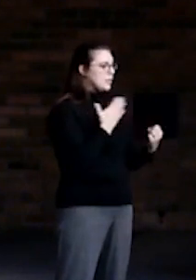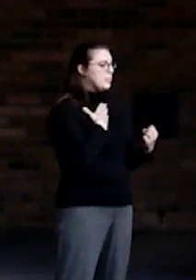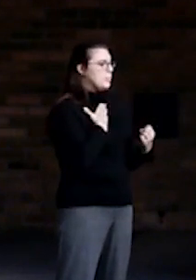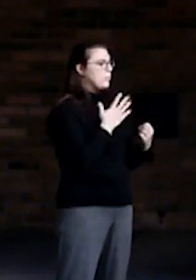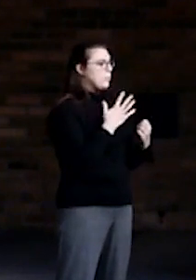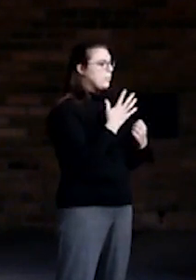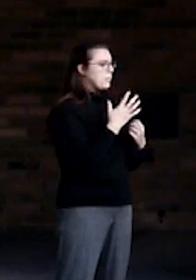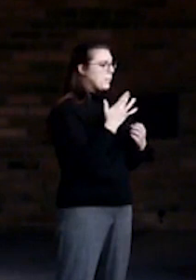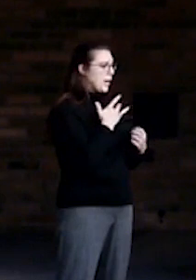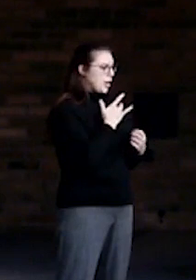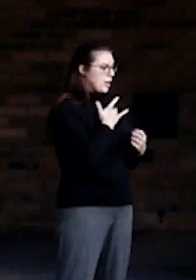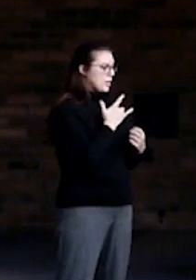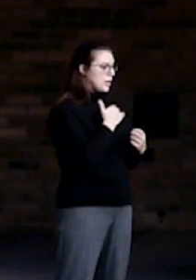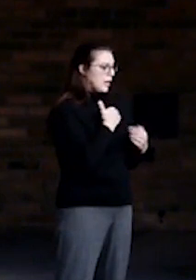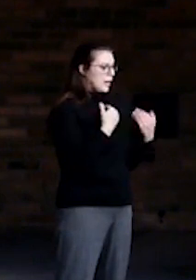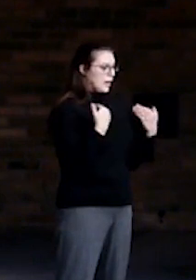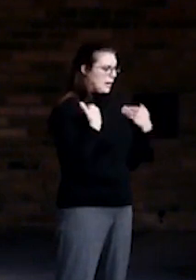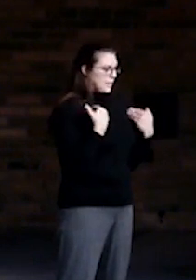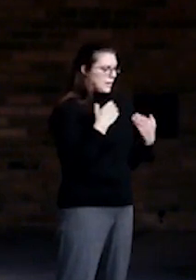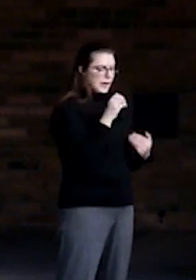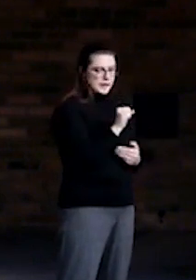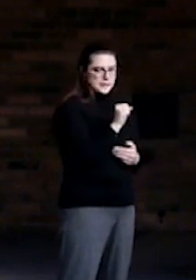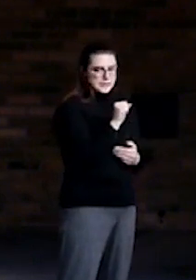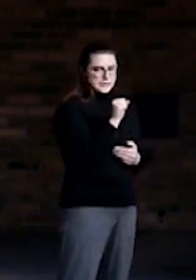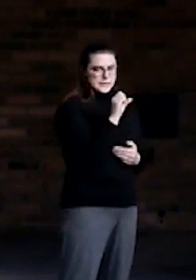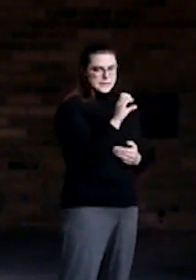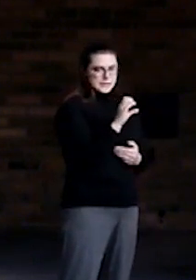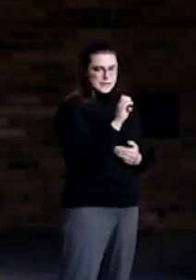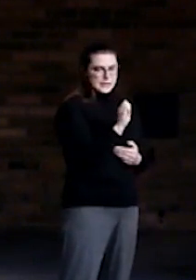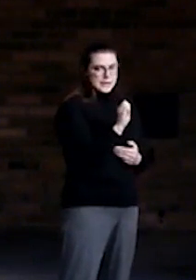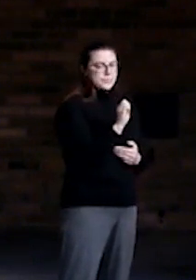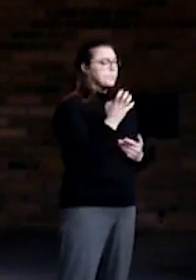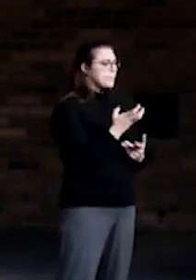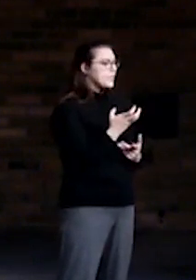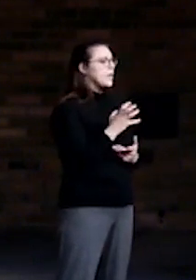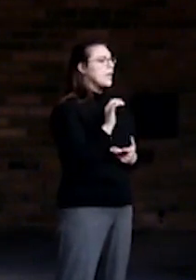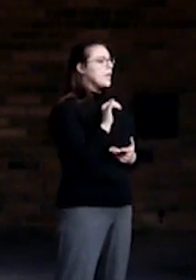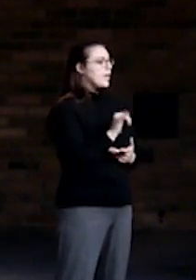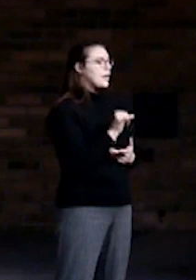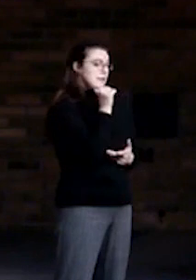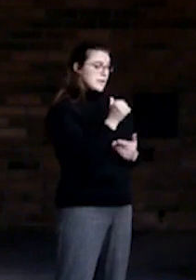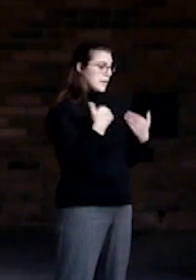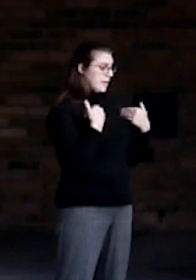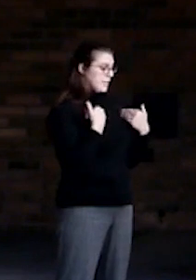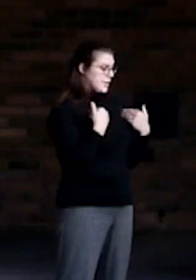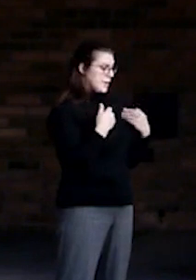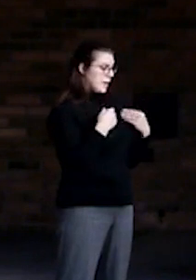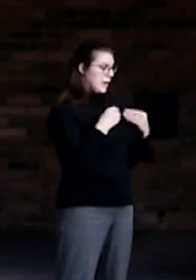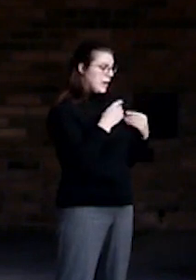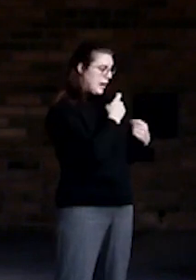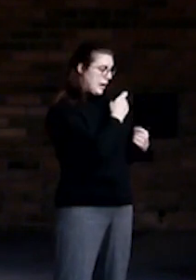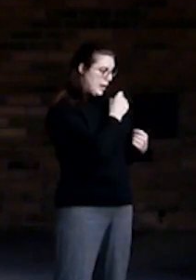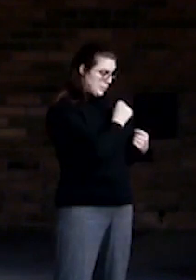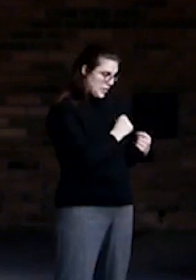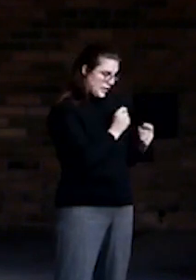amazed that I had a SCD, sudden cardiac death. It was a mitral valve that blew, and I didn't have it operated on until November. And we